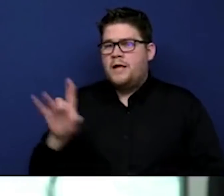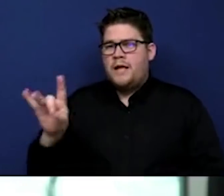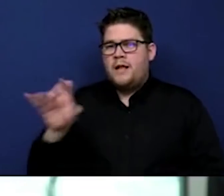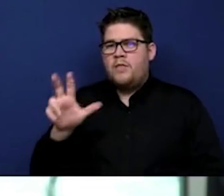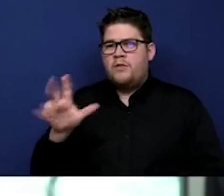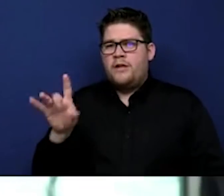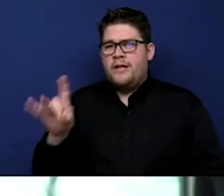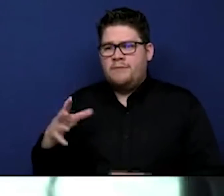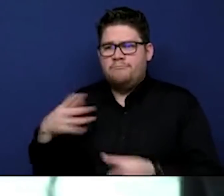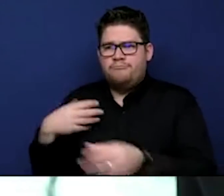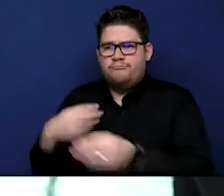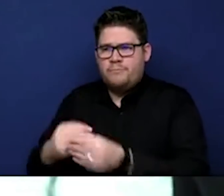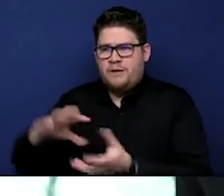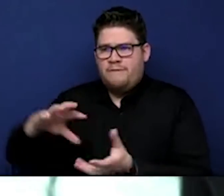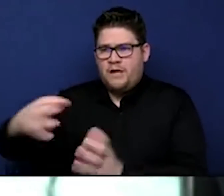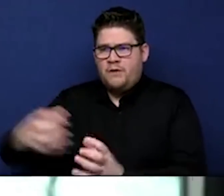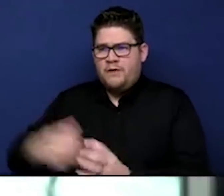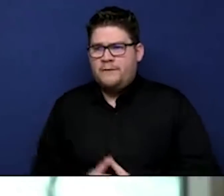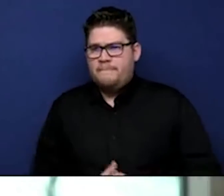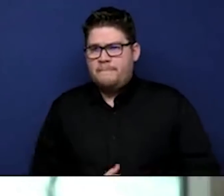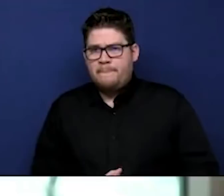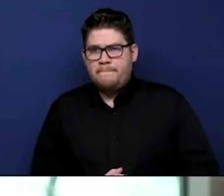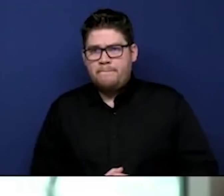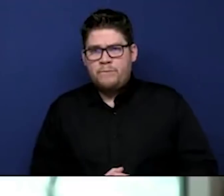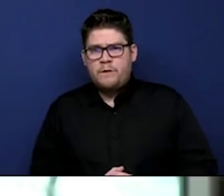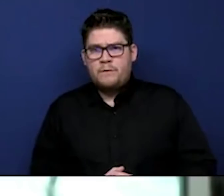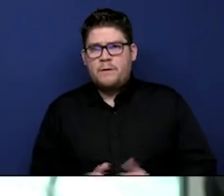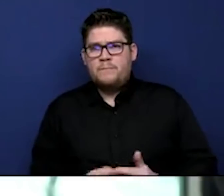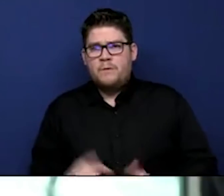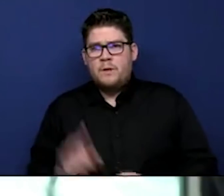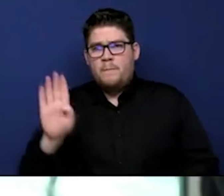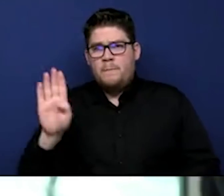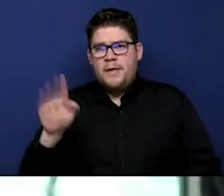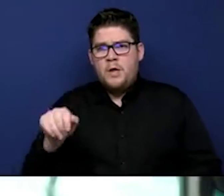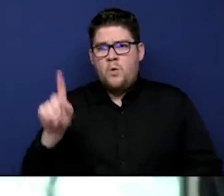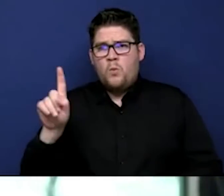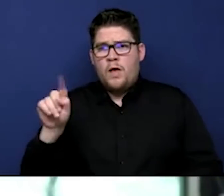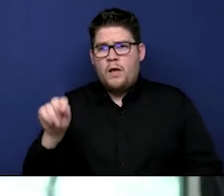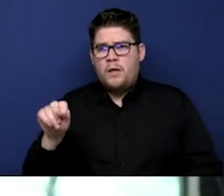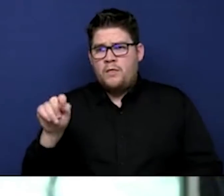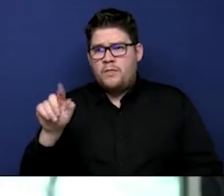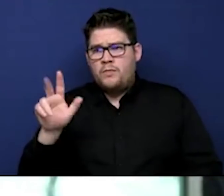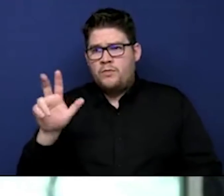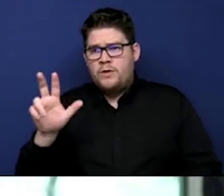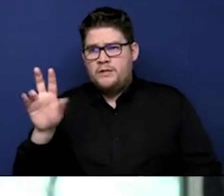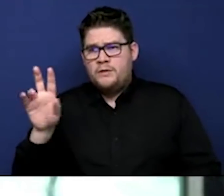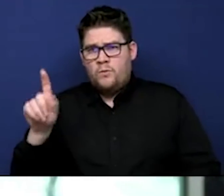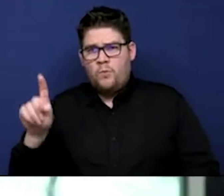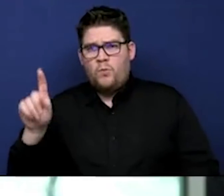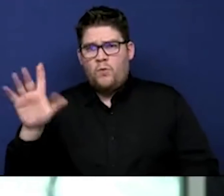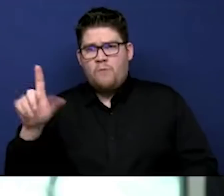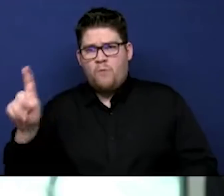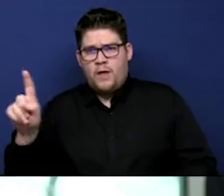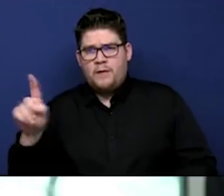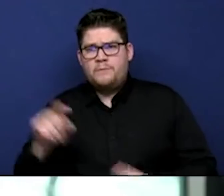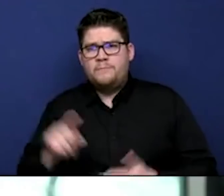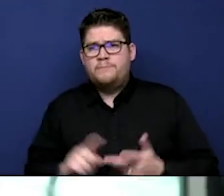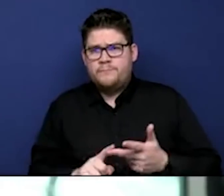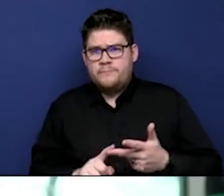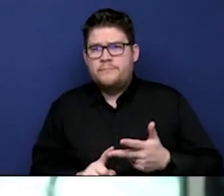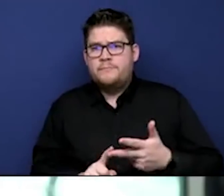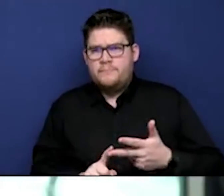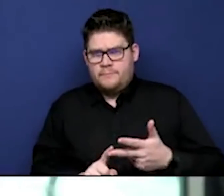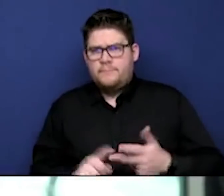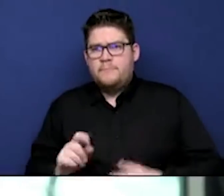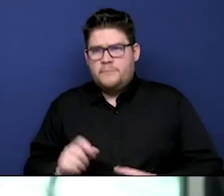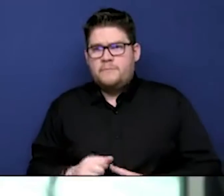this strain. 51 people with the B1351, the South African strain, and that has mostly died down. We have not had